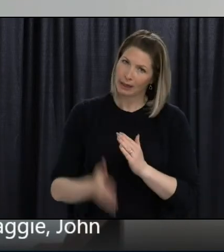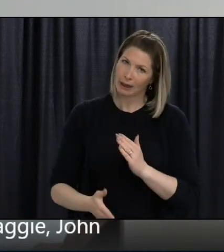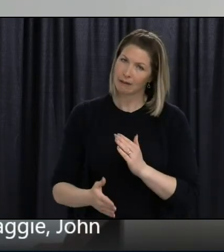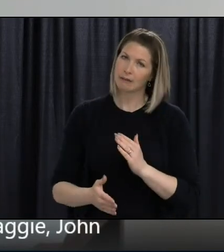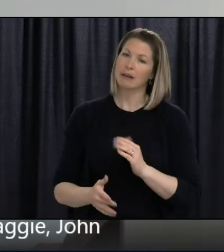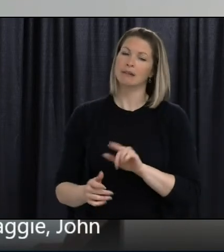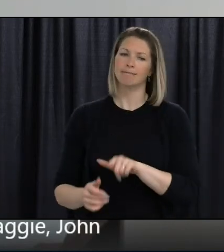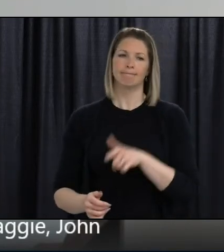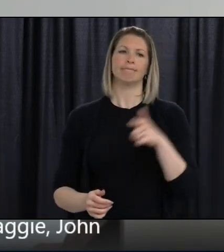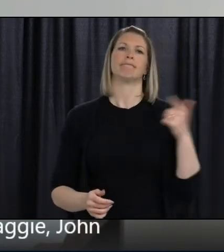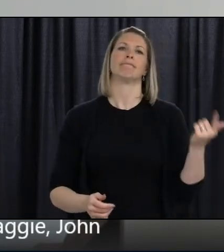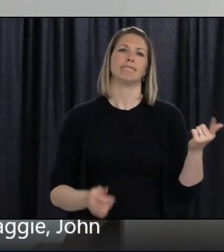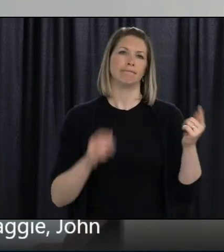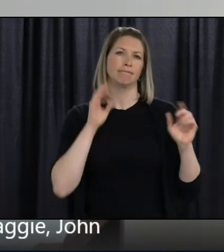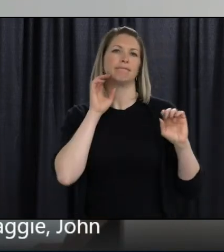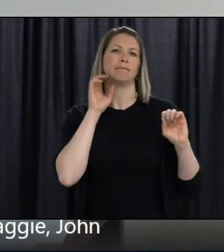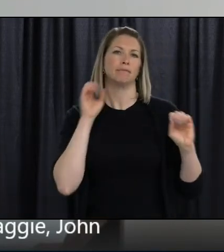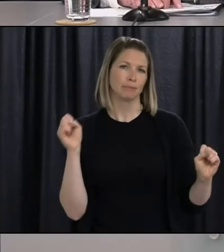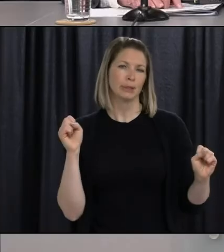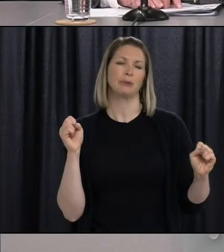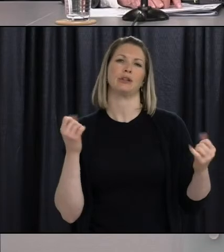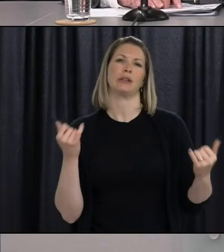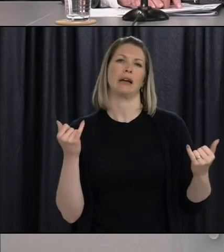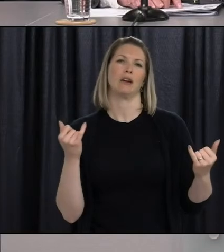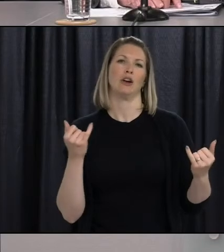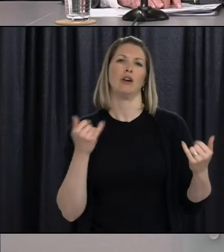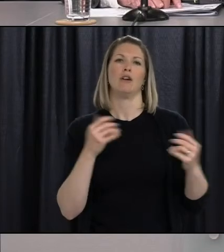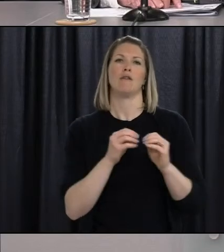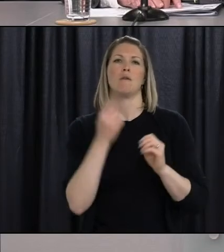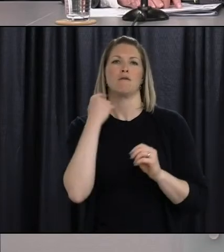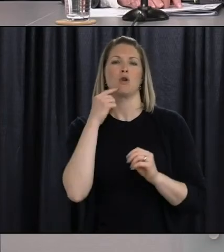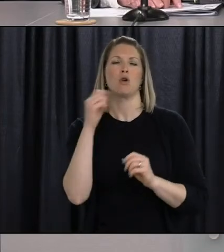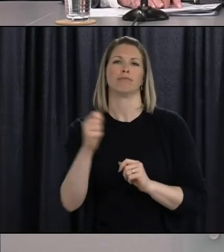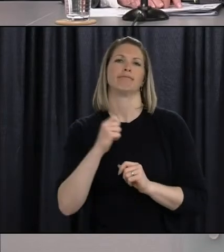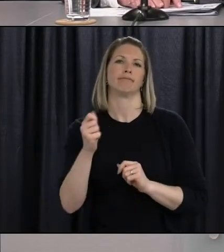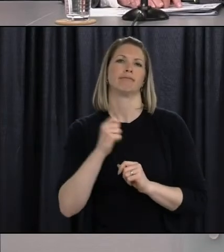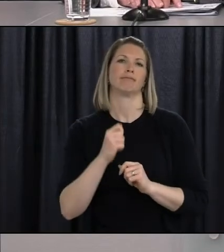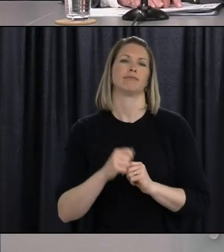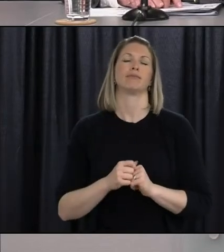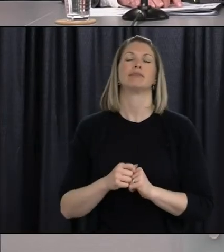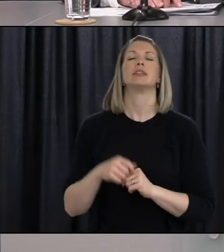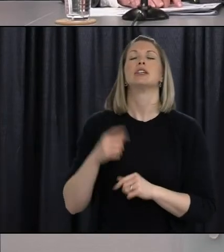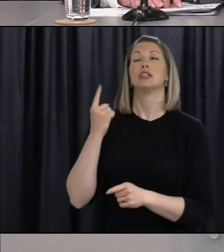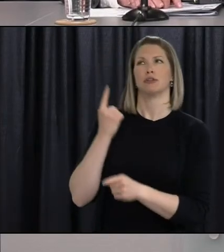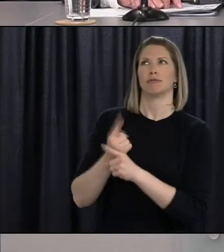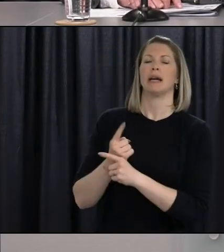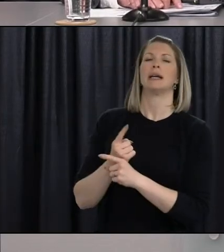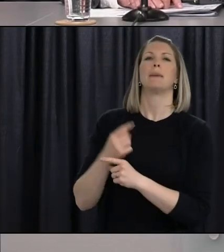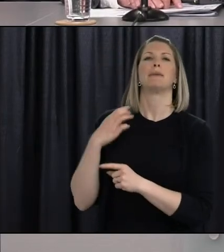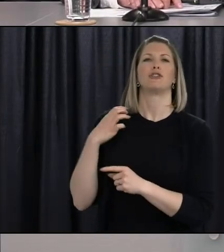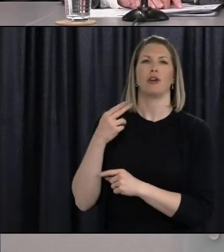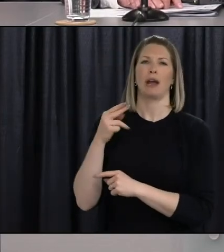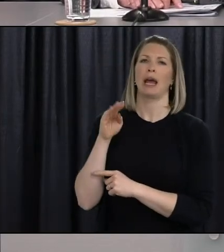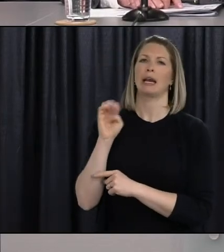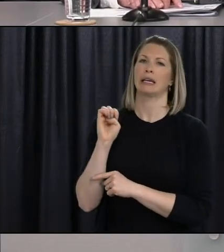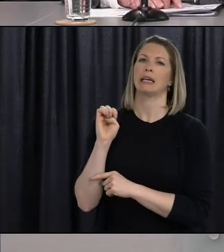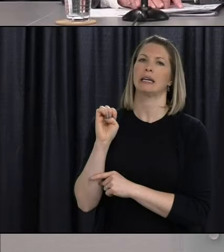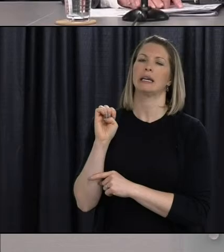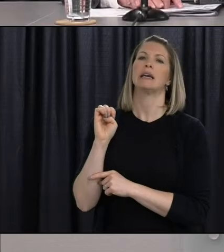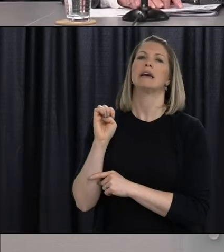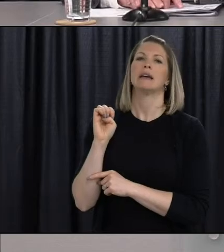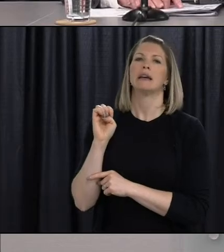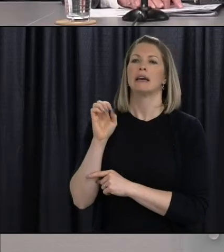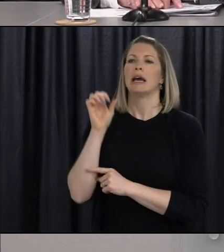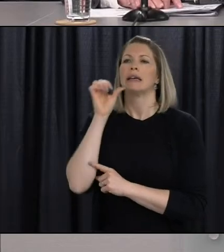the Premier for the rest of the event. Thank you very much. Well, thank you, Minister Higgy, and you're correctly and rightfully pointed out the leadership that was